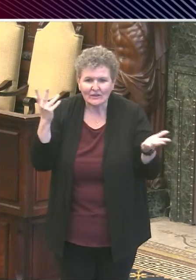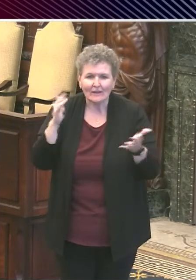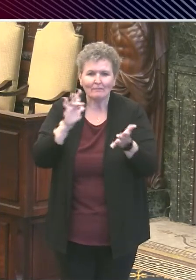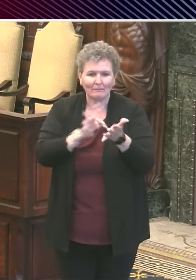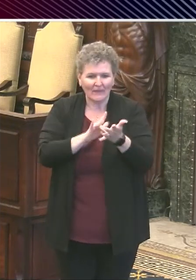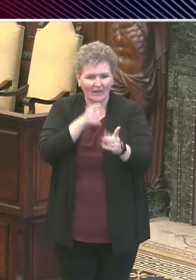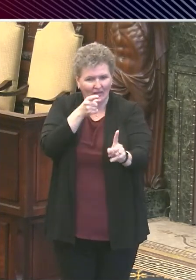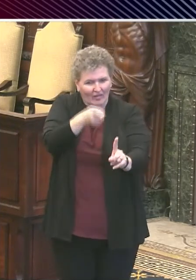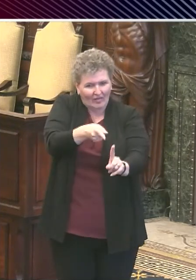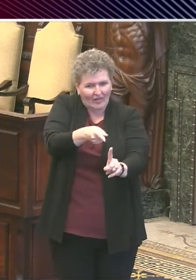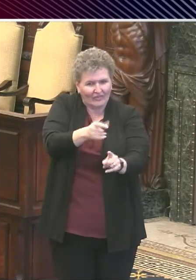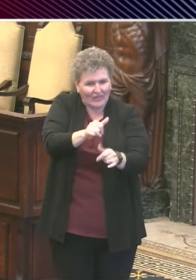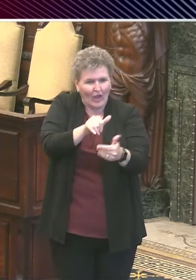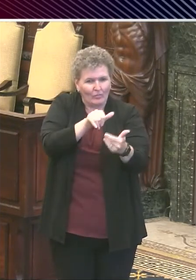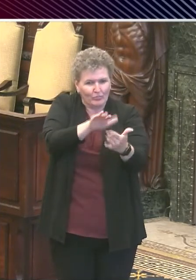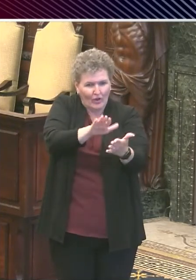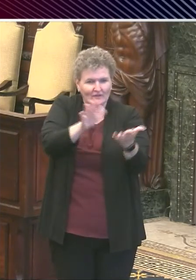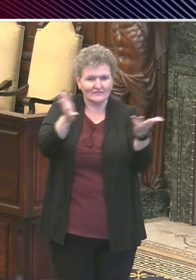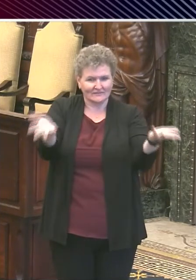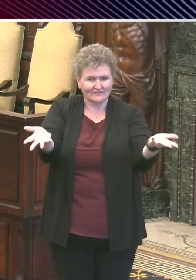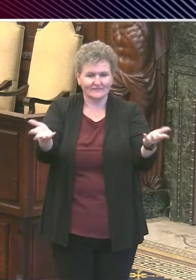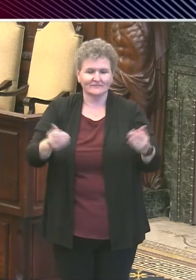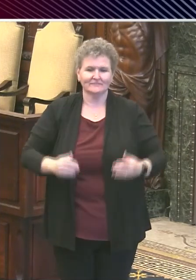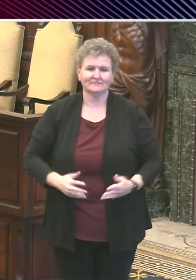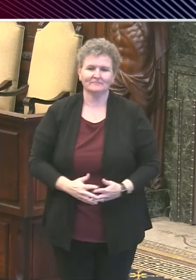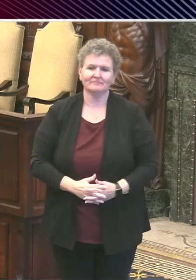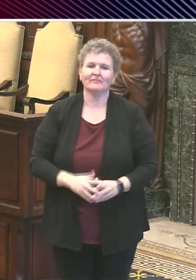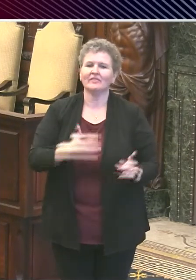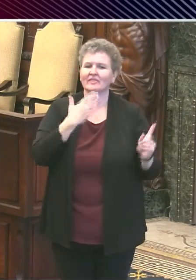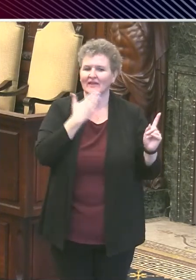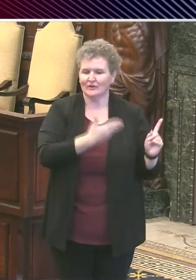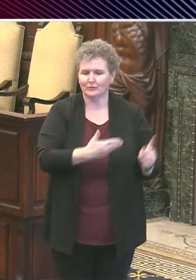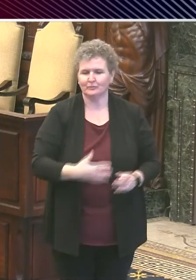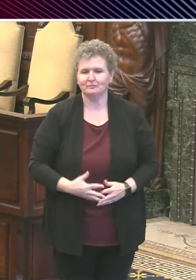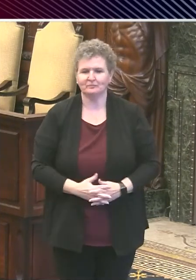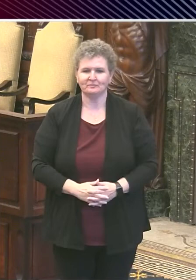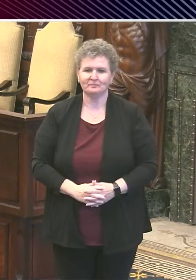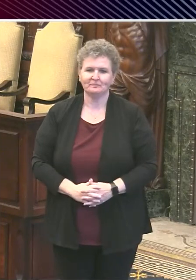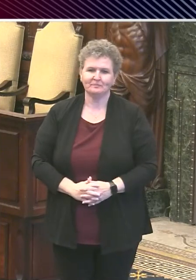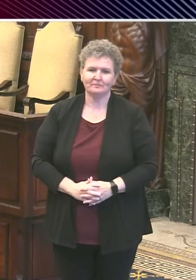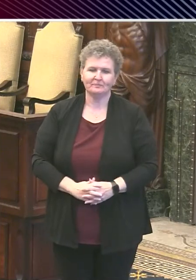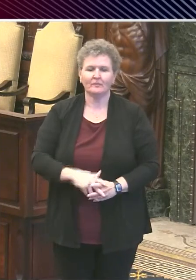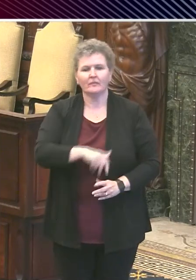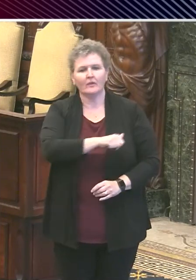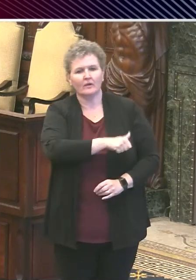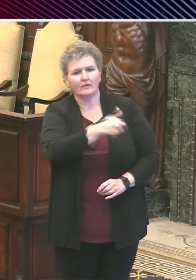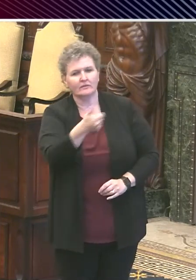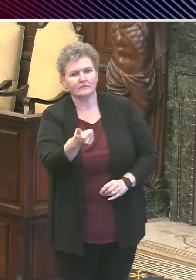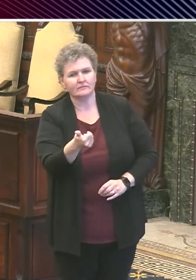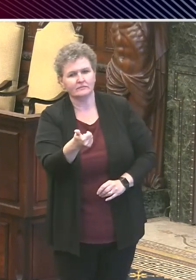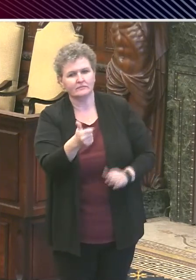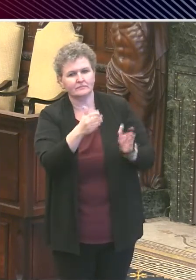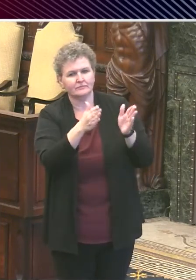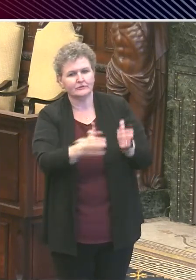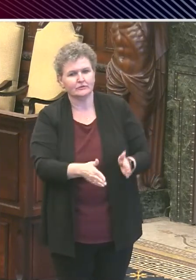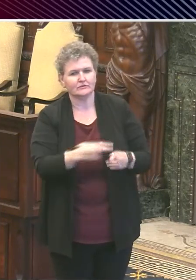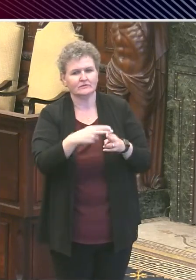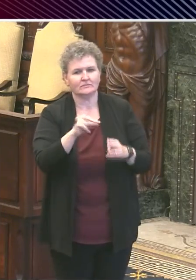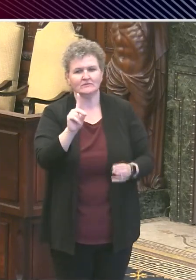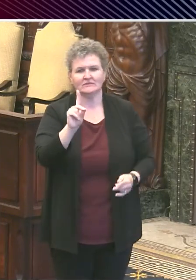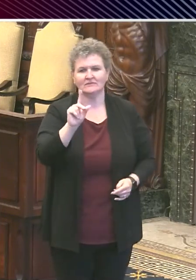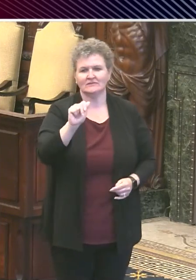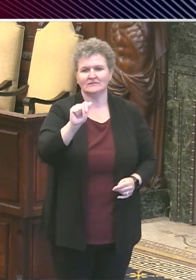that's the approach. Okay. Thanks. All right. Thank you, Pat. Let's go now to Danya Henninger of Billy